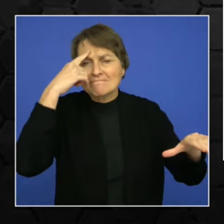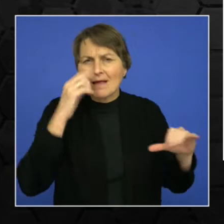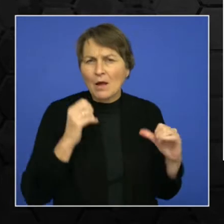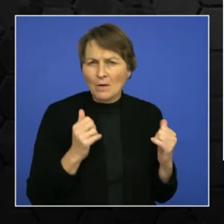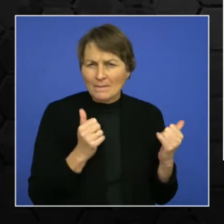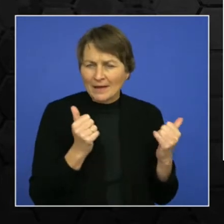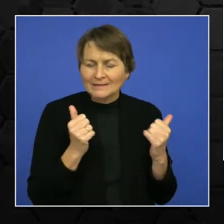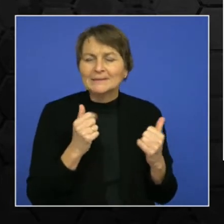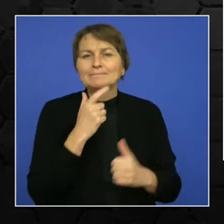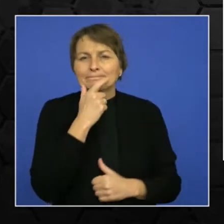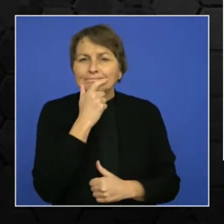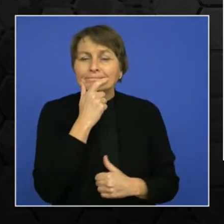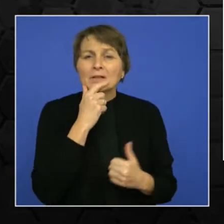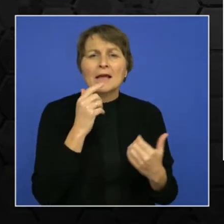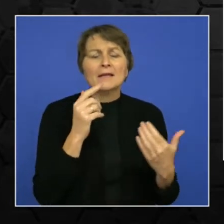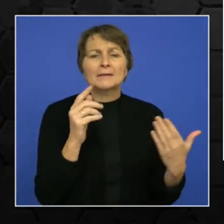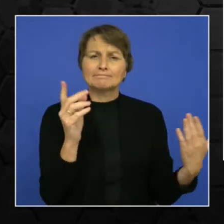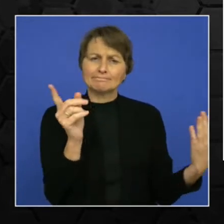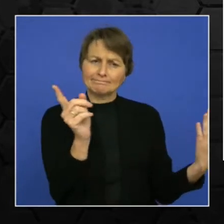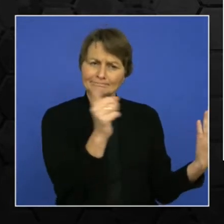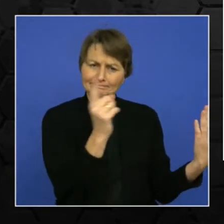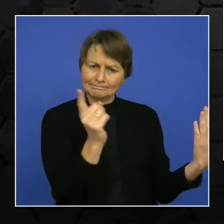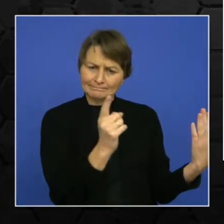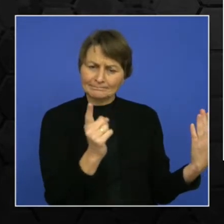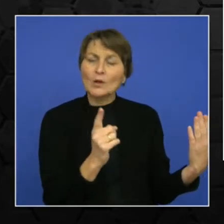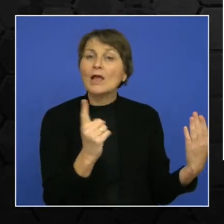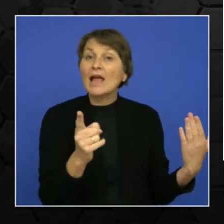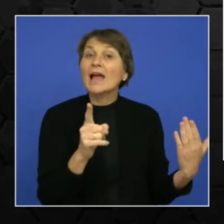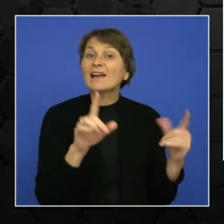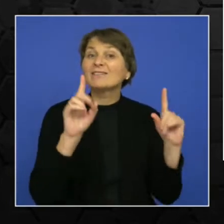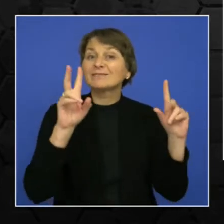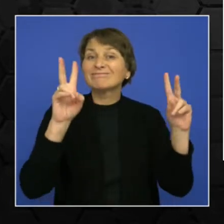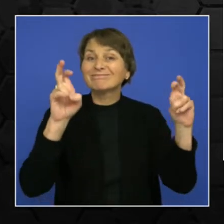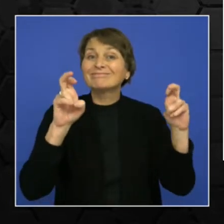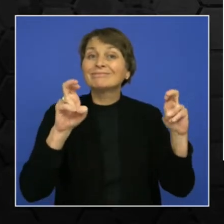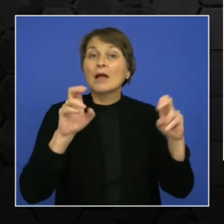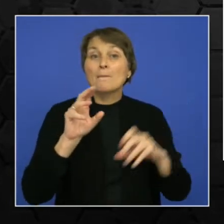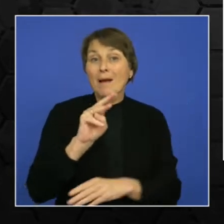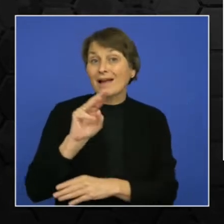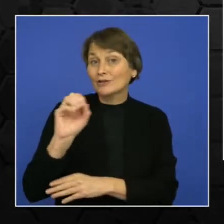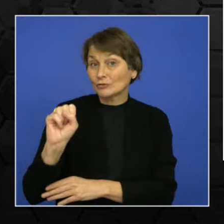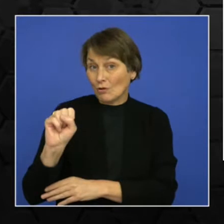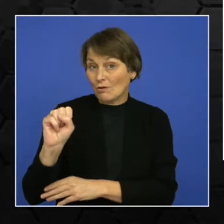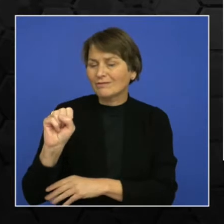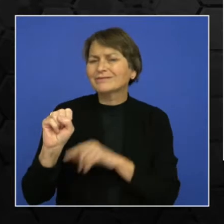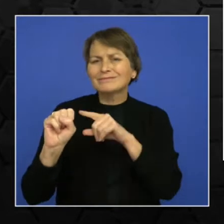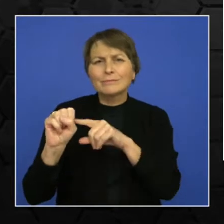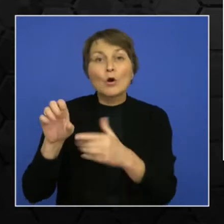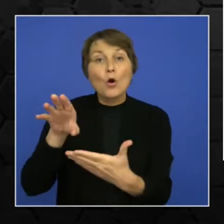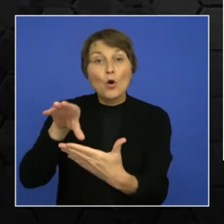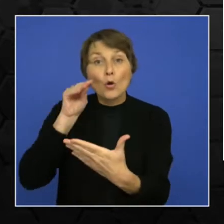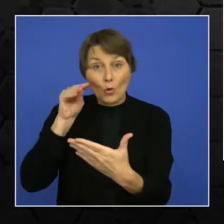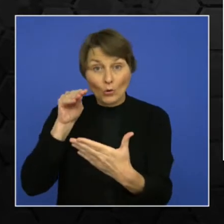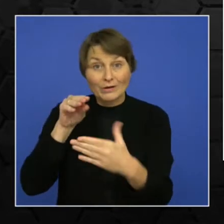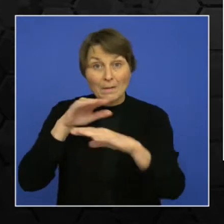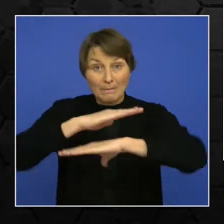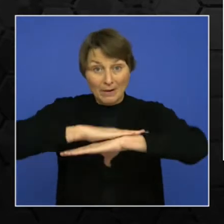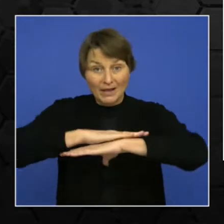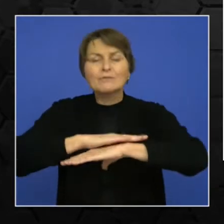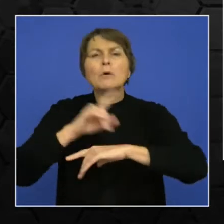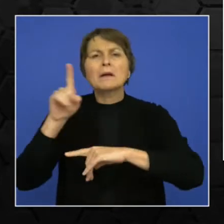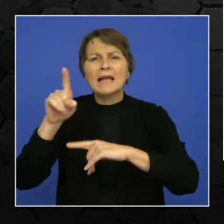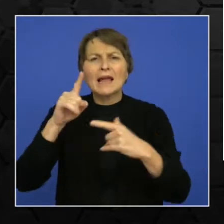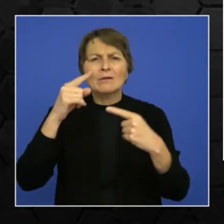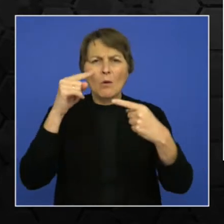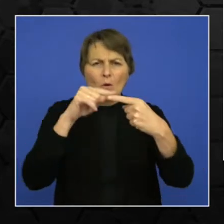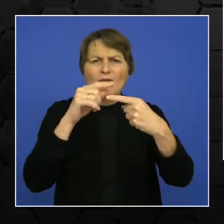look through them, or there is a learn path which is available on the Microsoft Learn platform. You can also design your custom scenarios